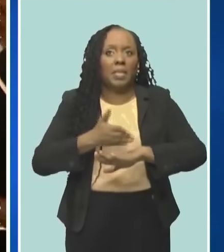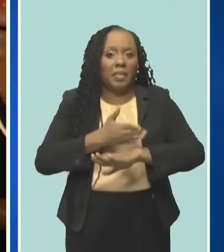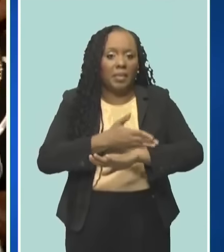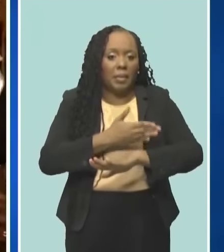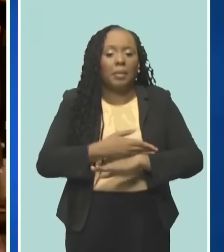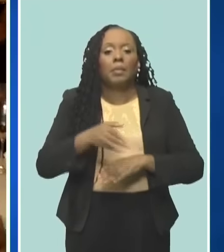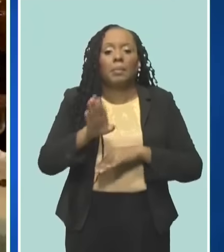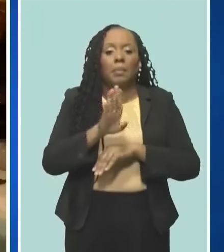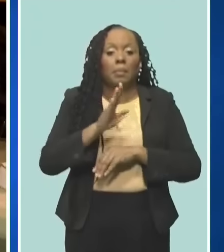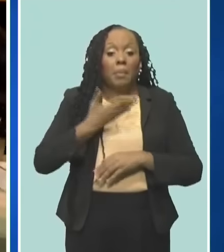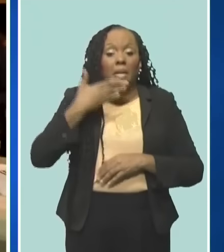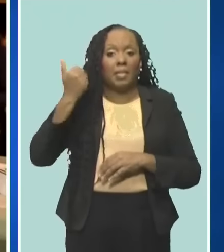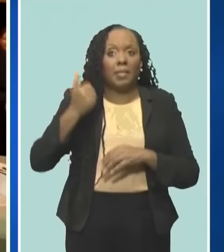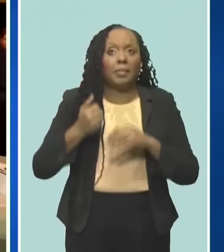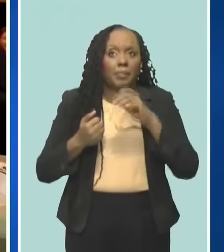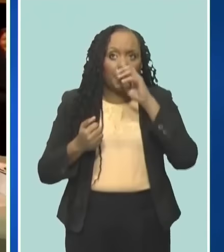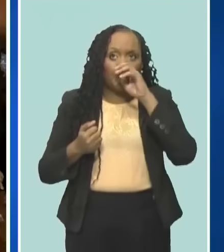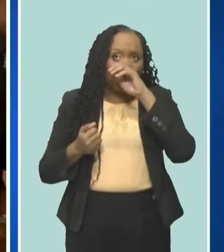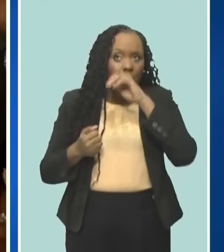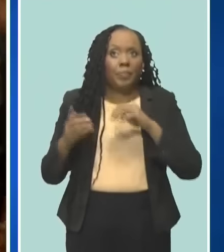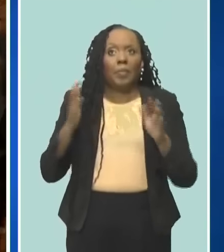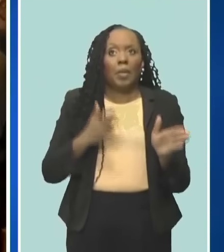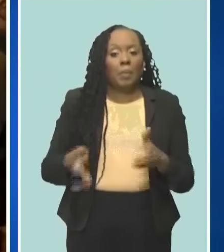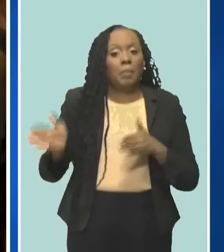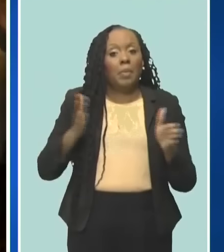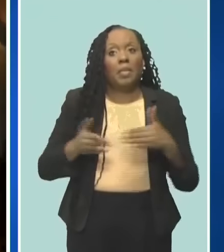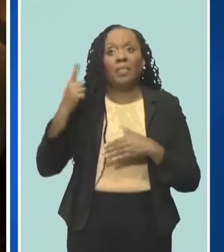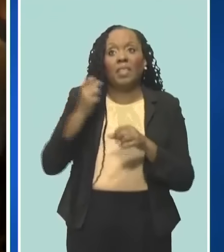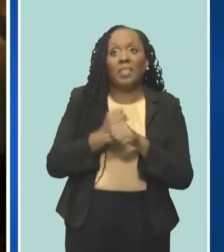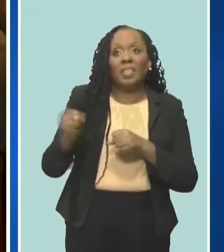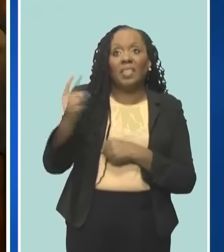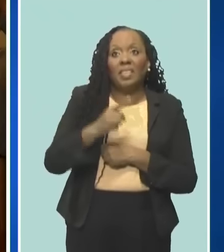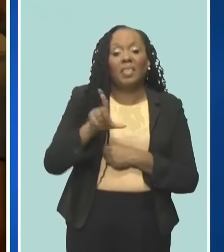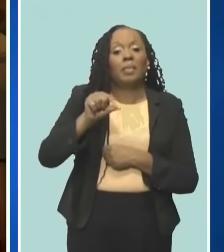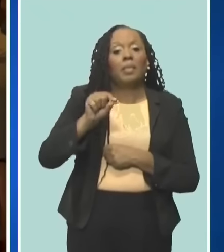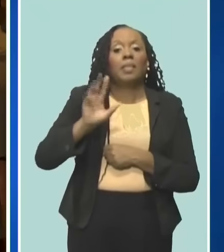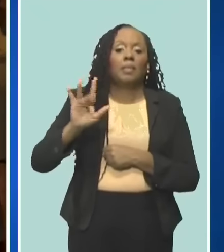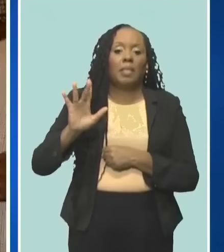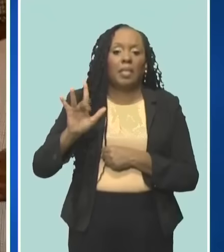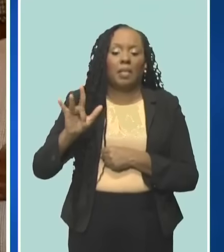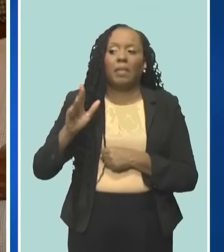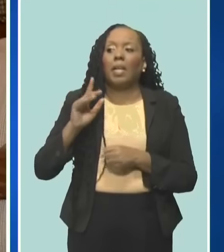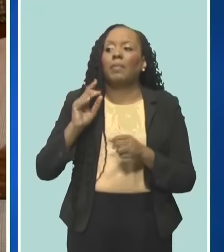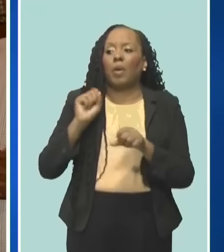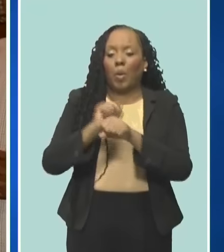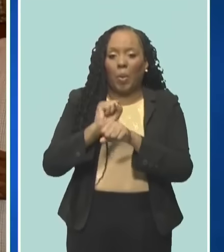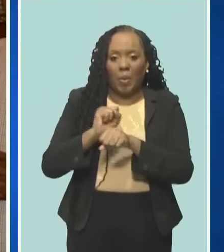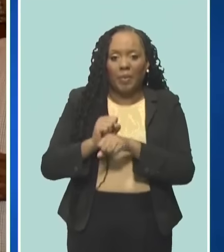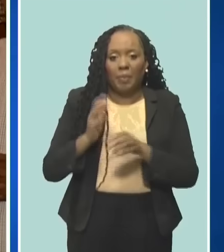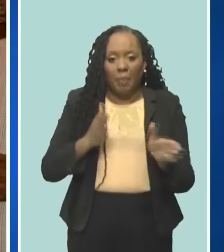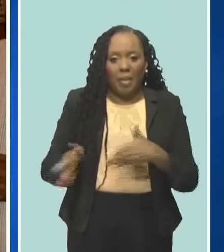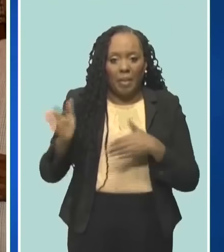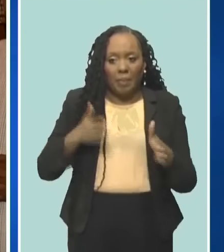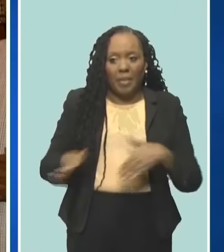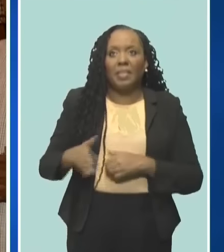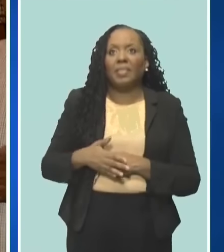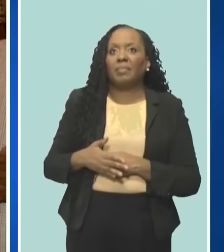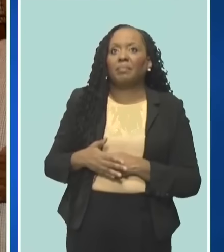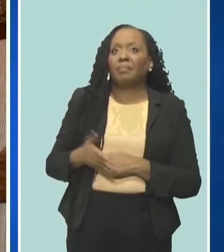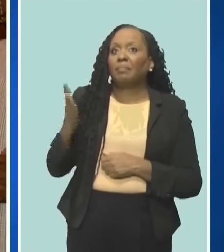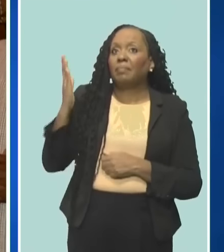Smith Hinkson says already plans for 2025 are in the works. The senior citizens in our